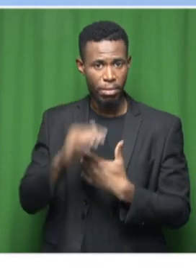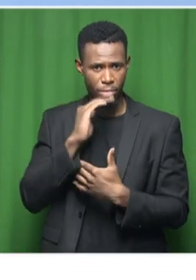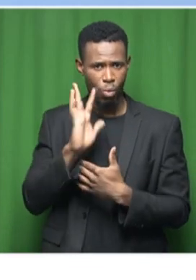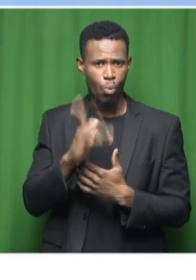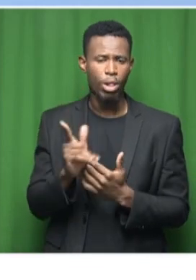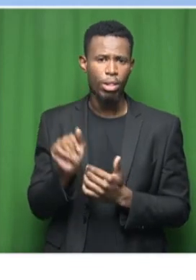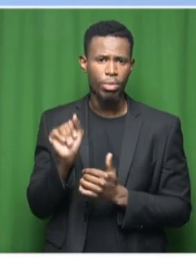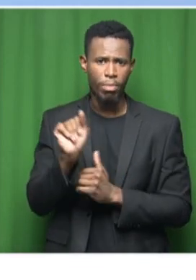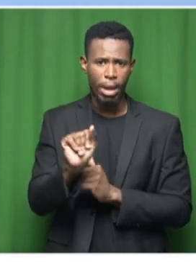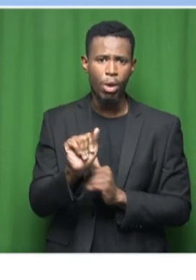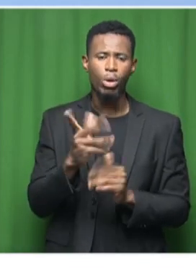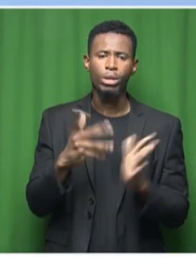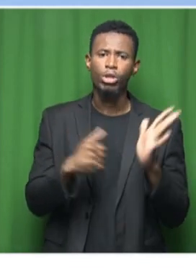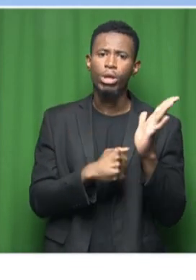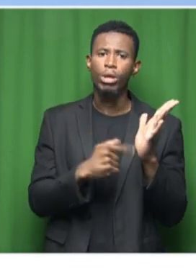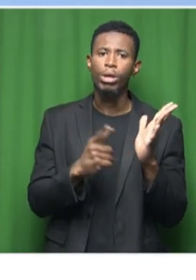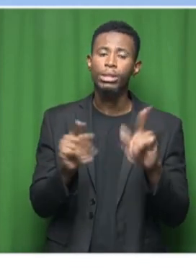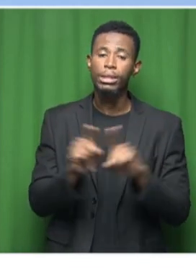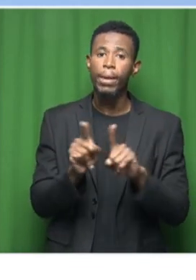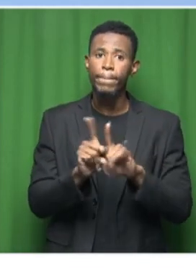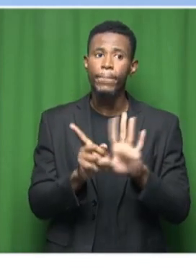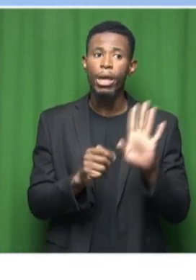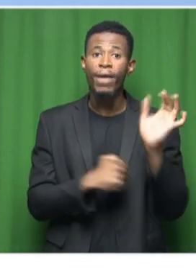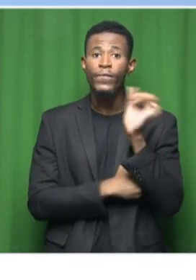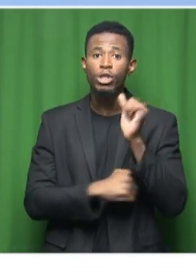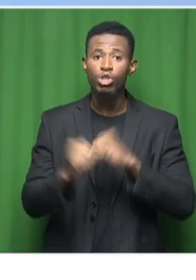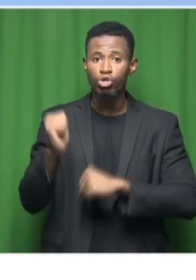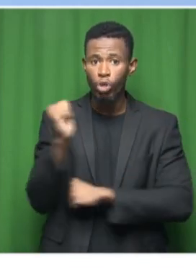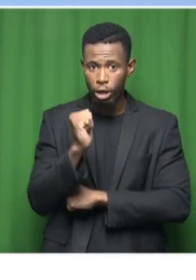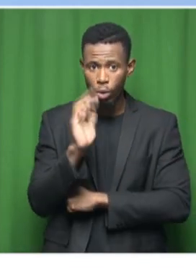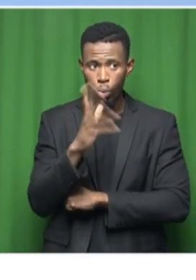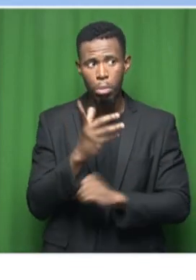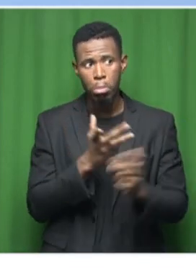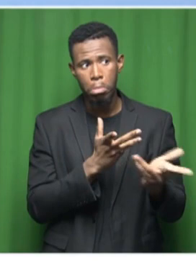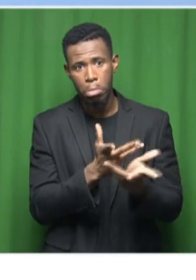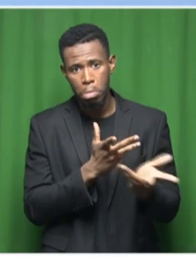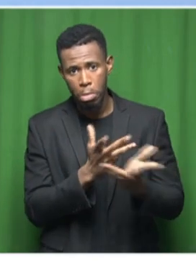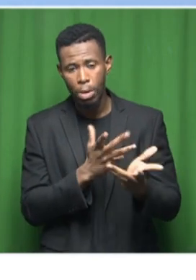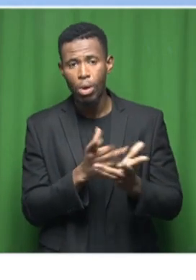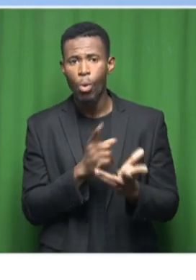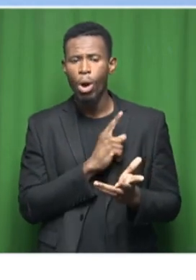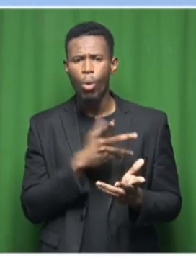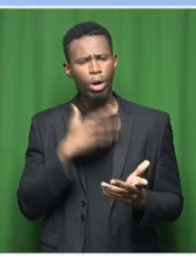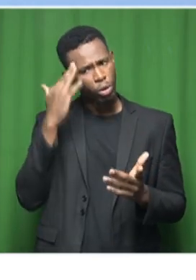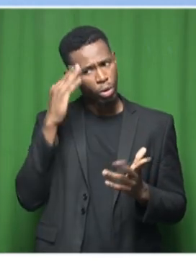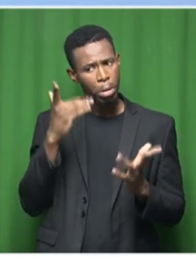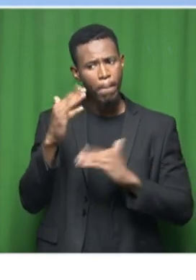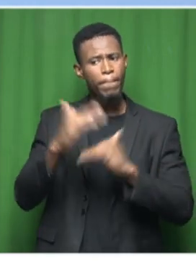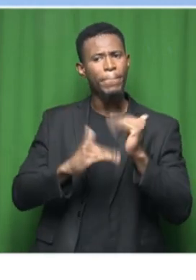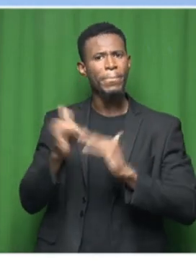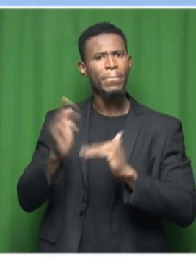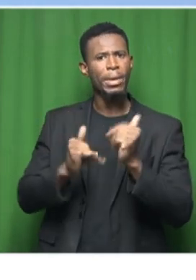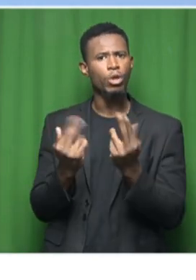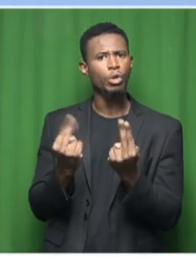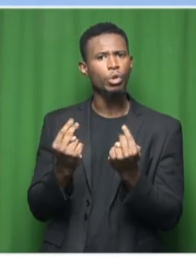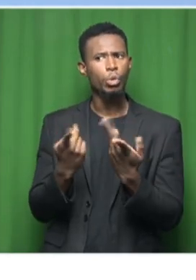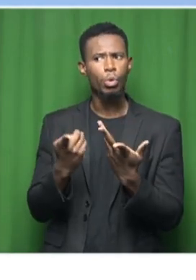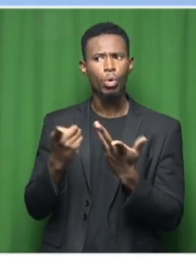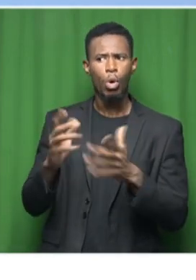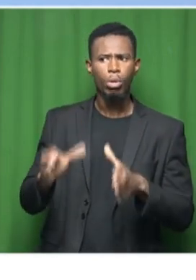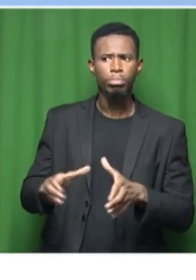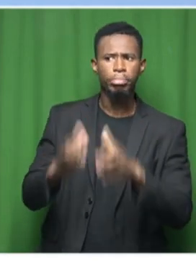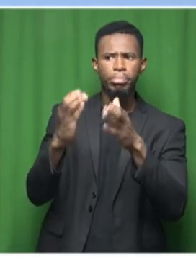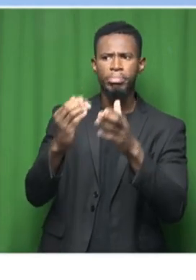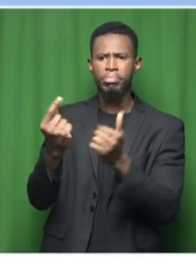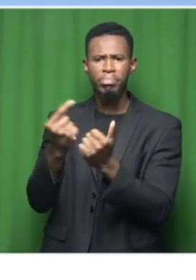be speaking to infrastructure, also very importantly in this regard, because that would need to be set up in order to facilitate